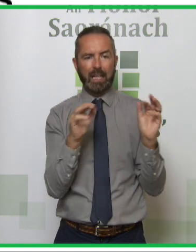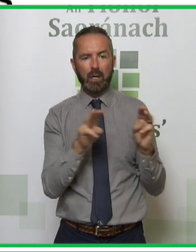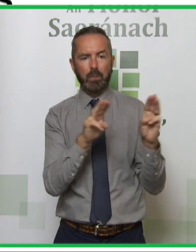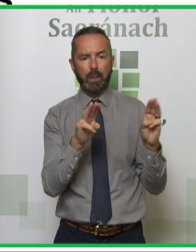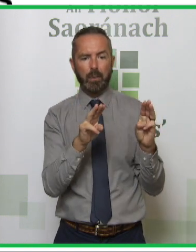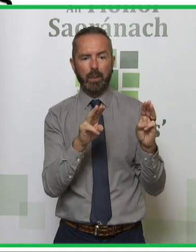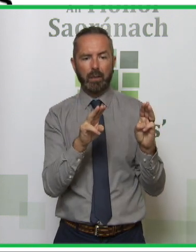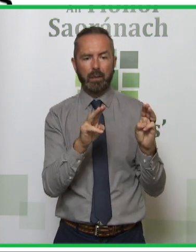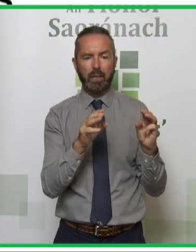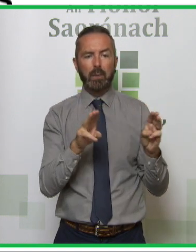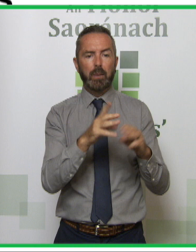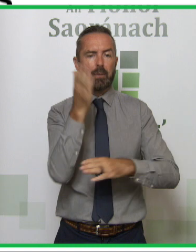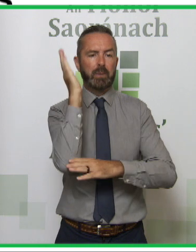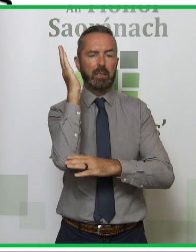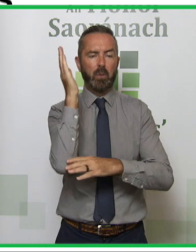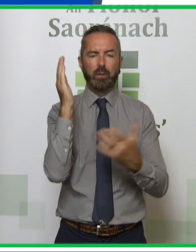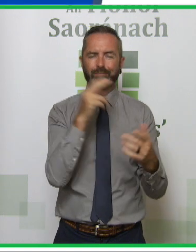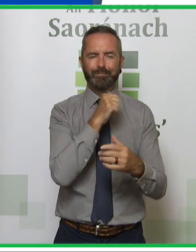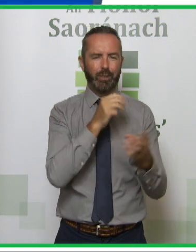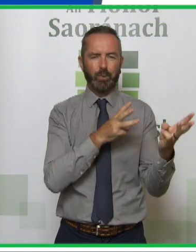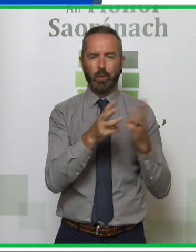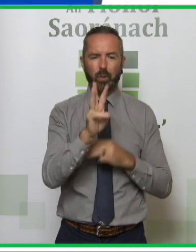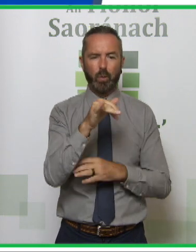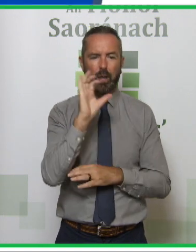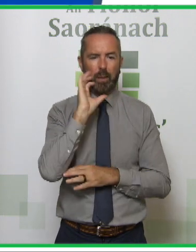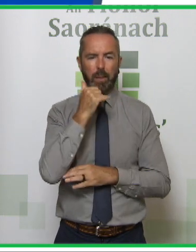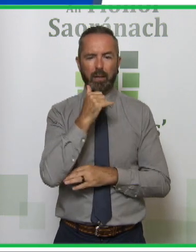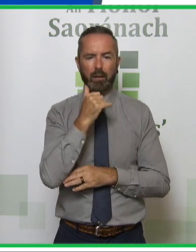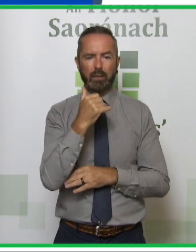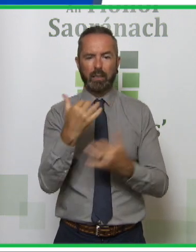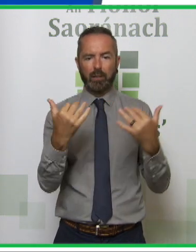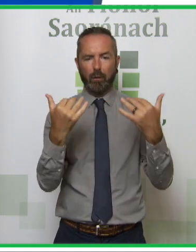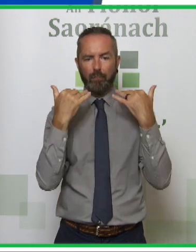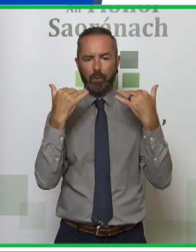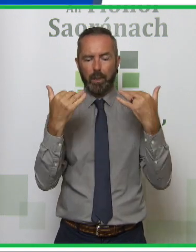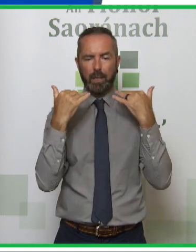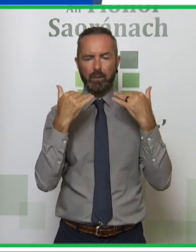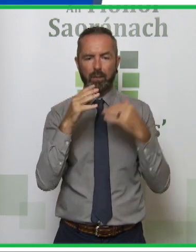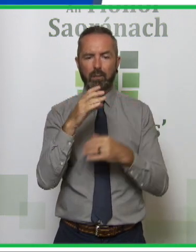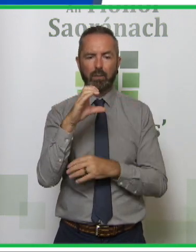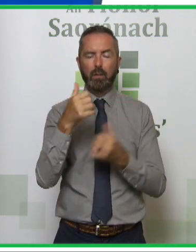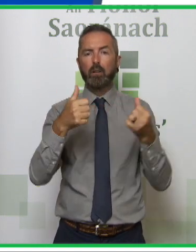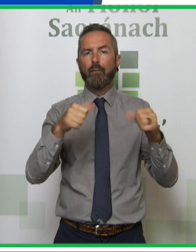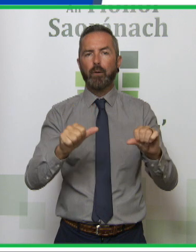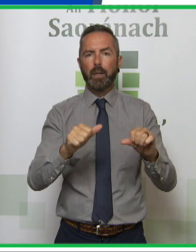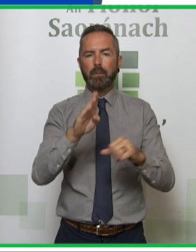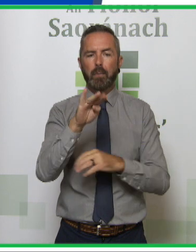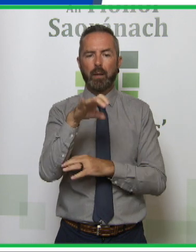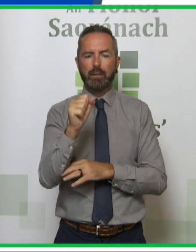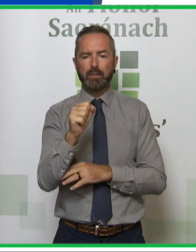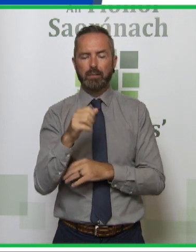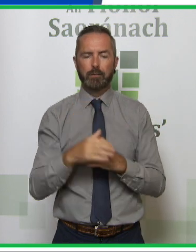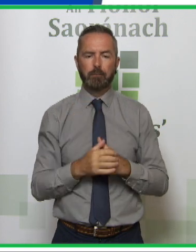kind of things. They don't work, and essentially they don't work because of a thing called confirmation bias. So you might have experienced this a little bit yourselves,